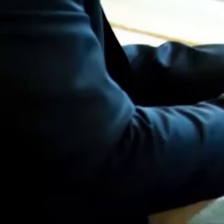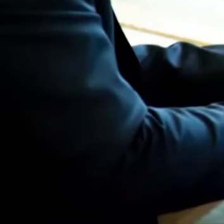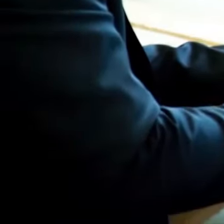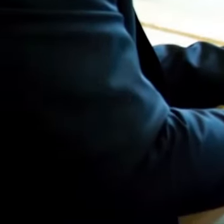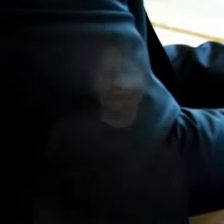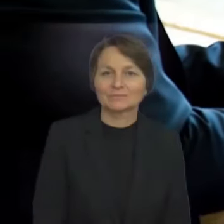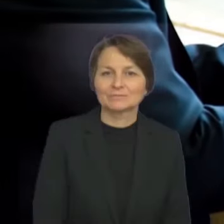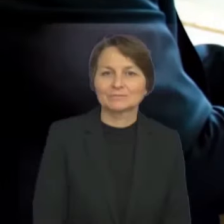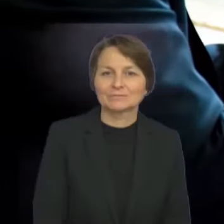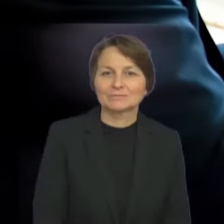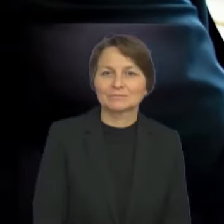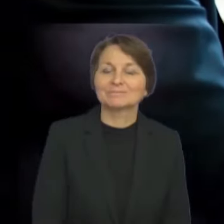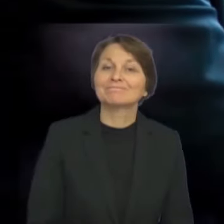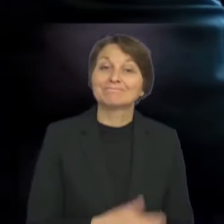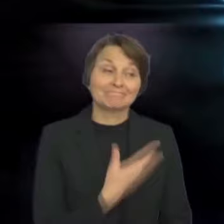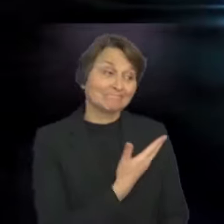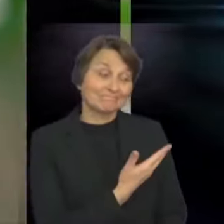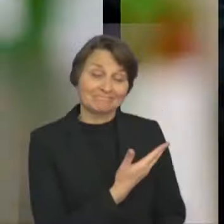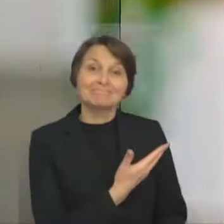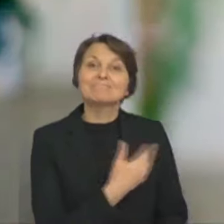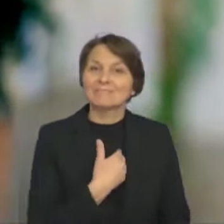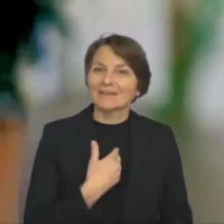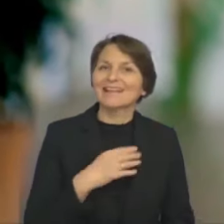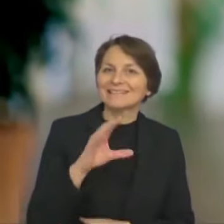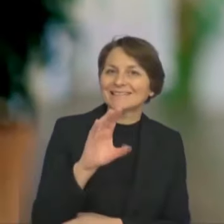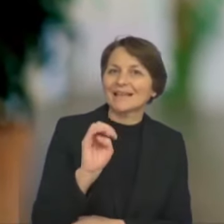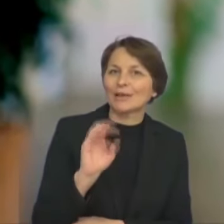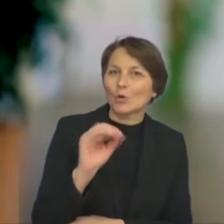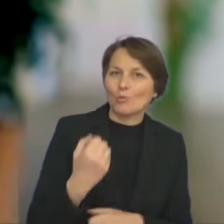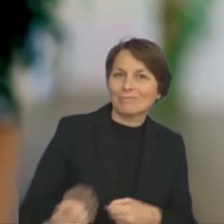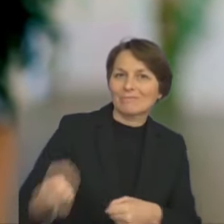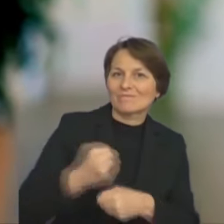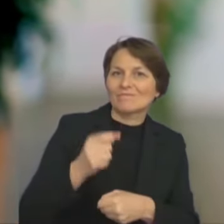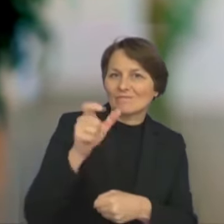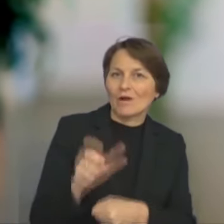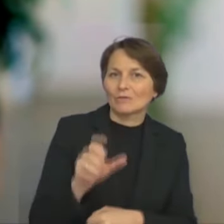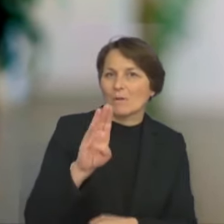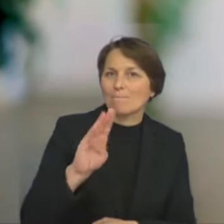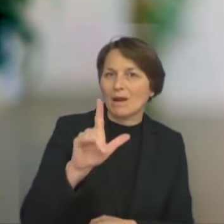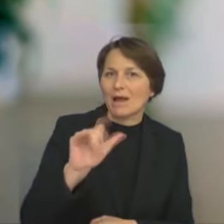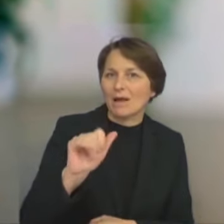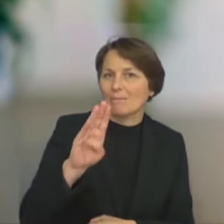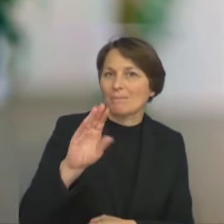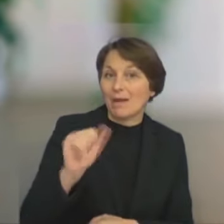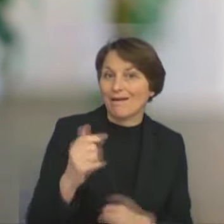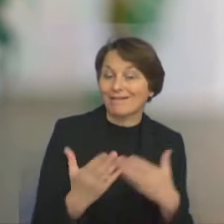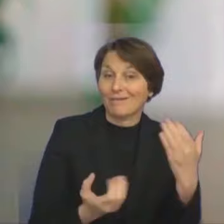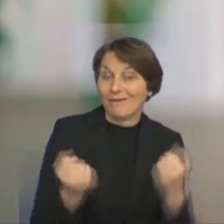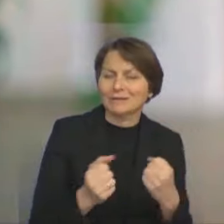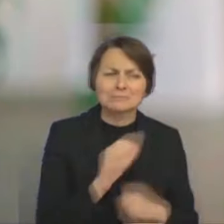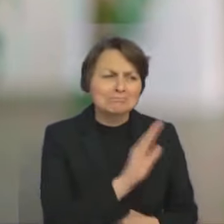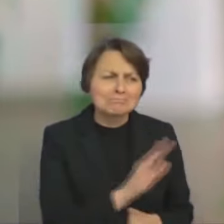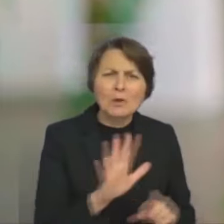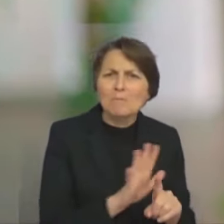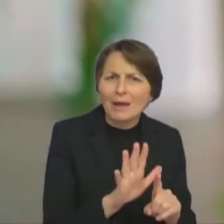Mr. Frederick Mazzella, CEO and founder of BlaBlaCar. What about your professional background? I studied maths,